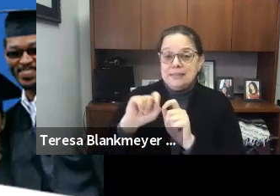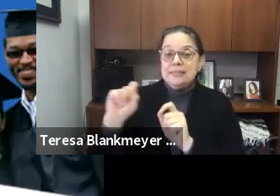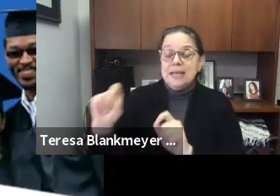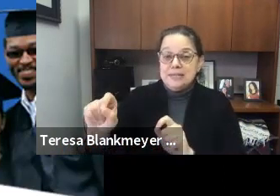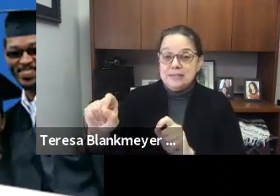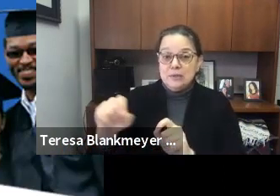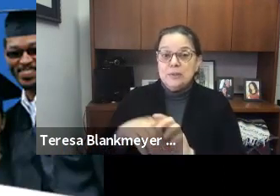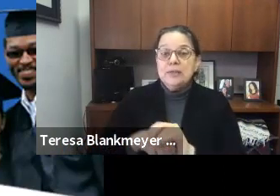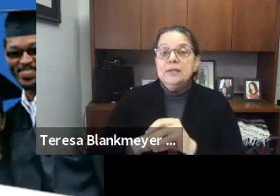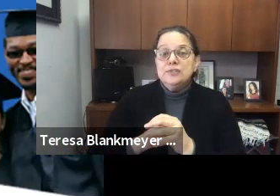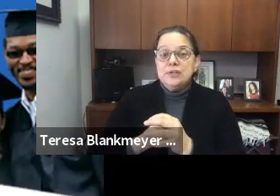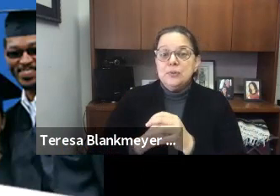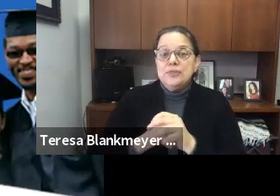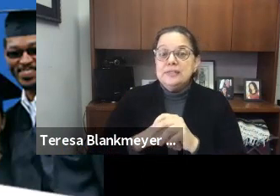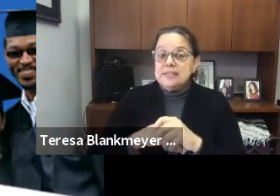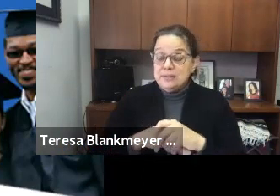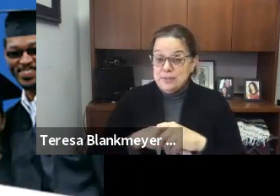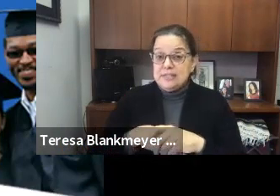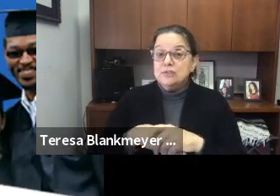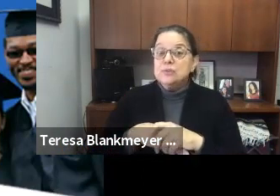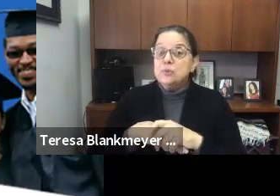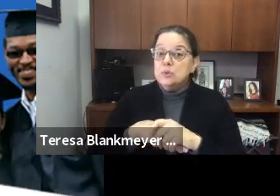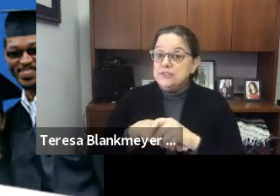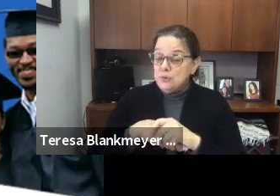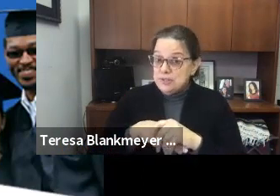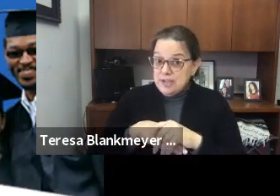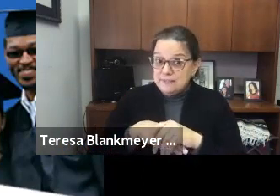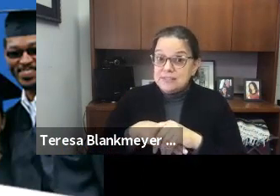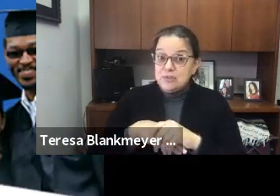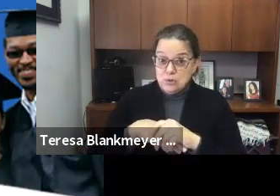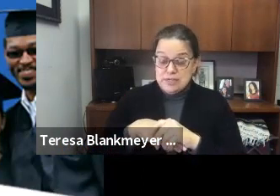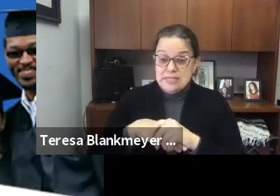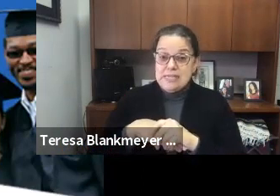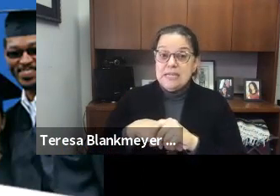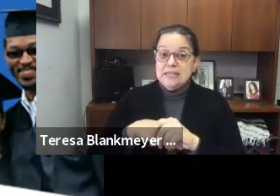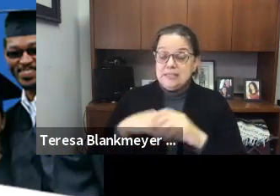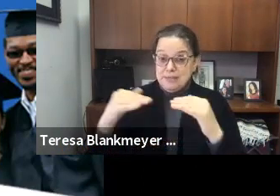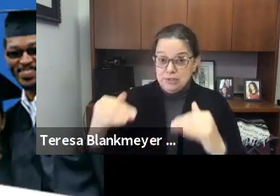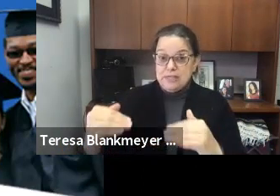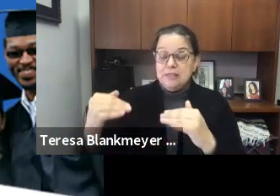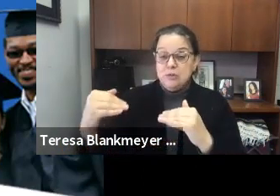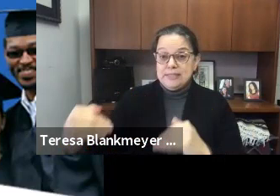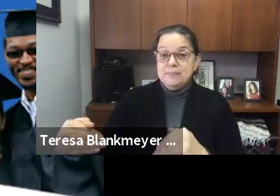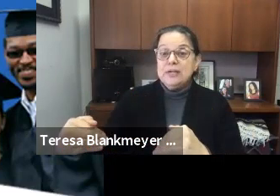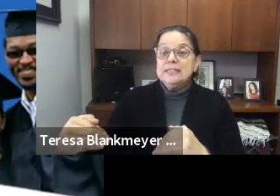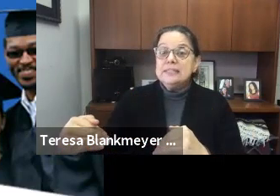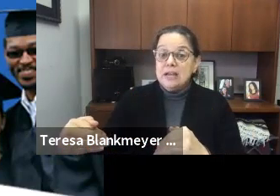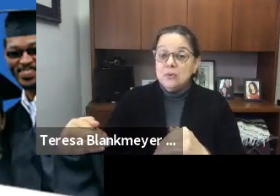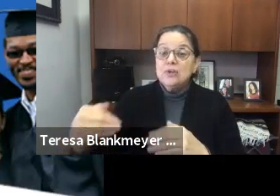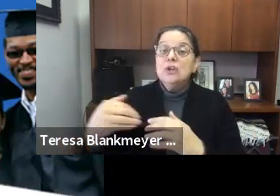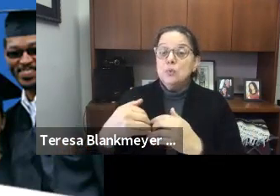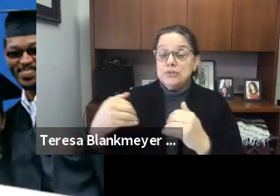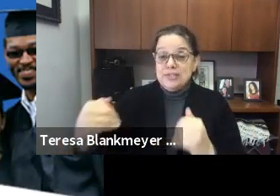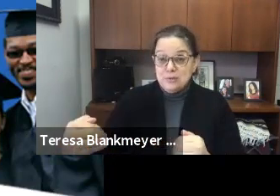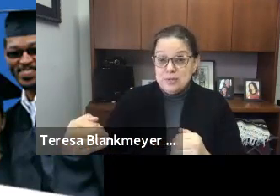make a side note. So these state residential schools for the deaf historically, especially in the US American